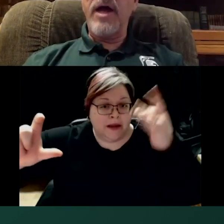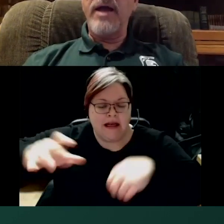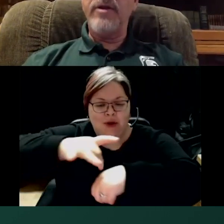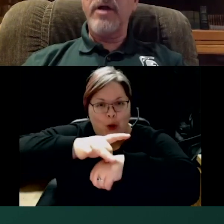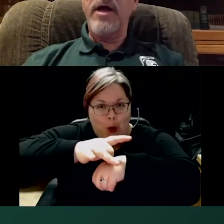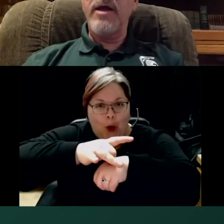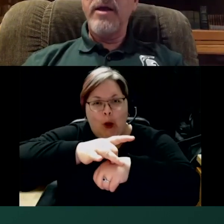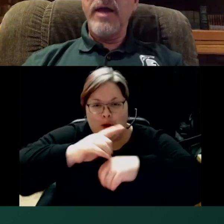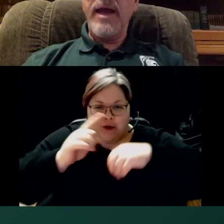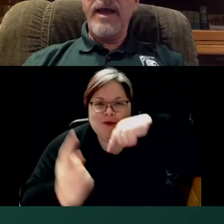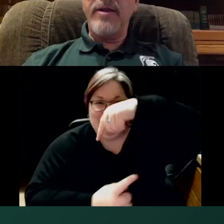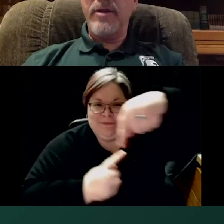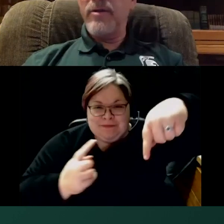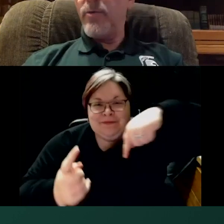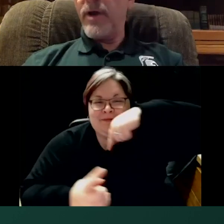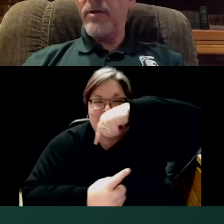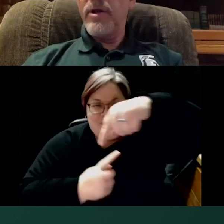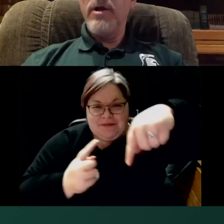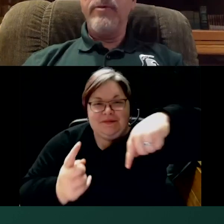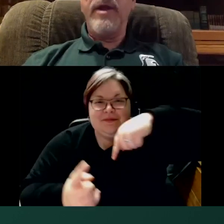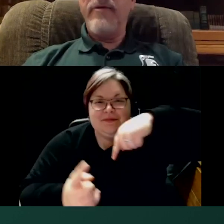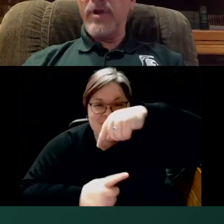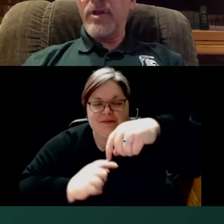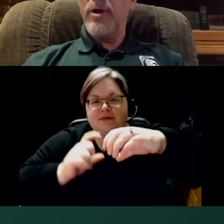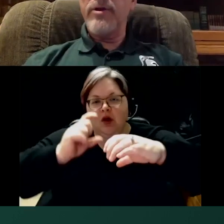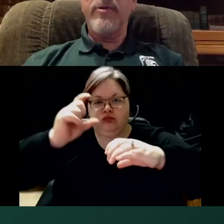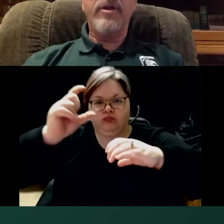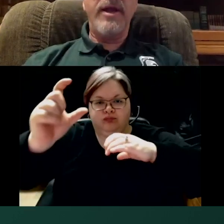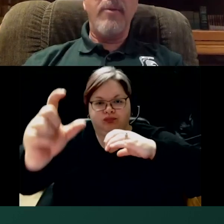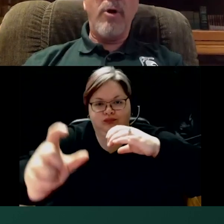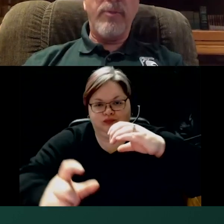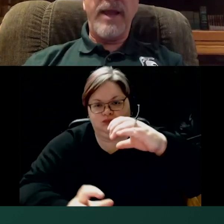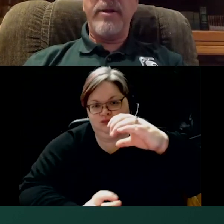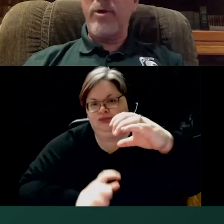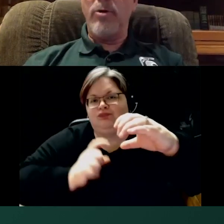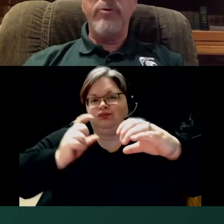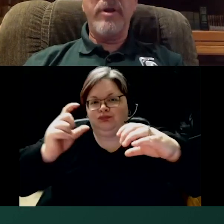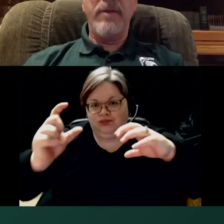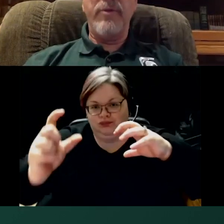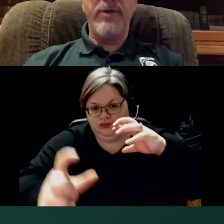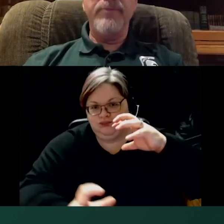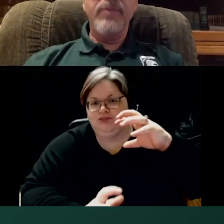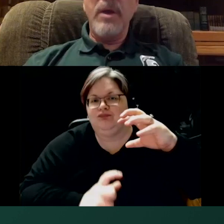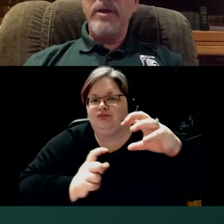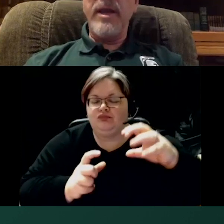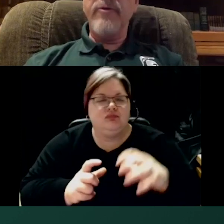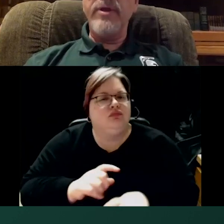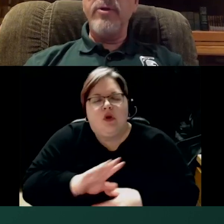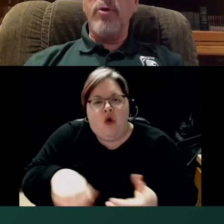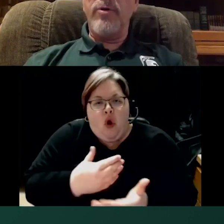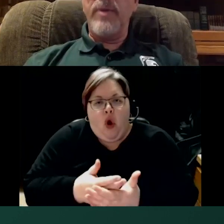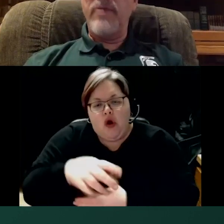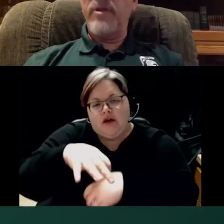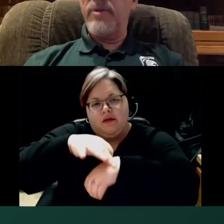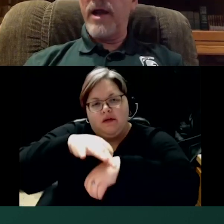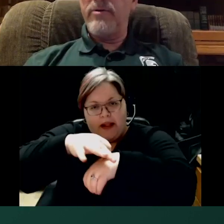gets high in the sky, and sets in the west. Every star does the same. All the planets, they all do the same thing. Never in the